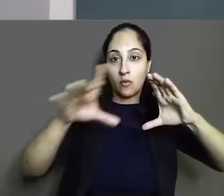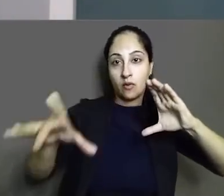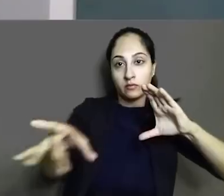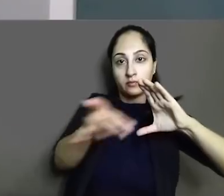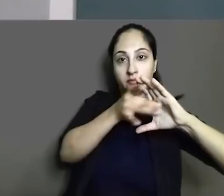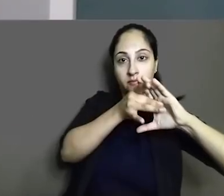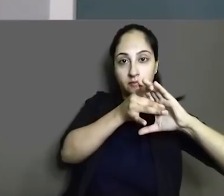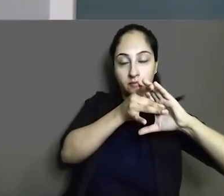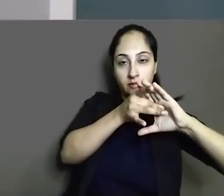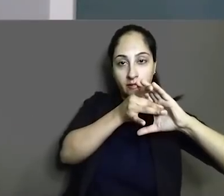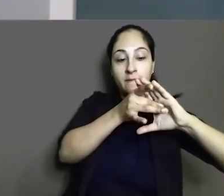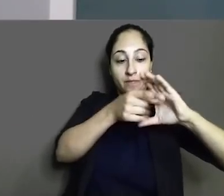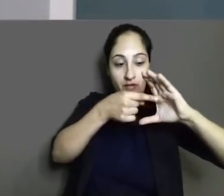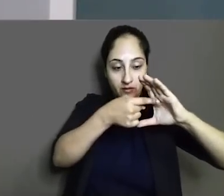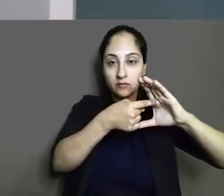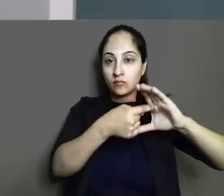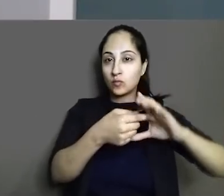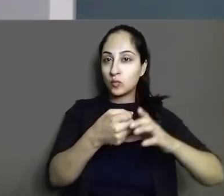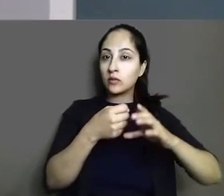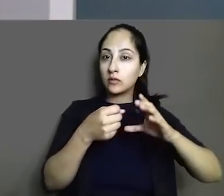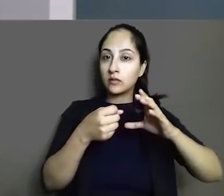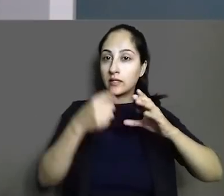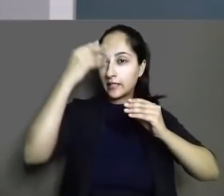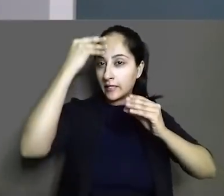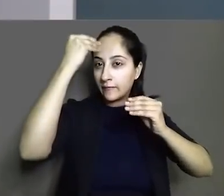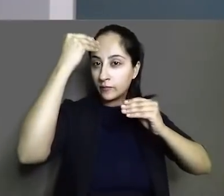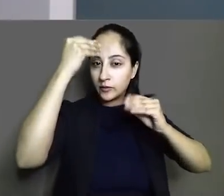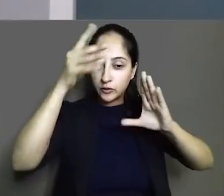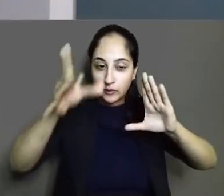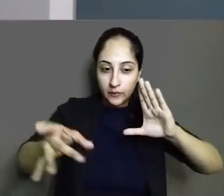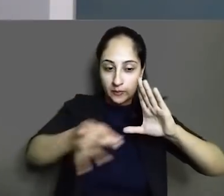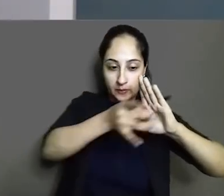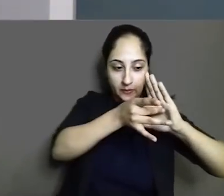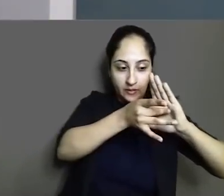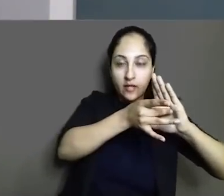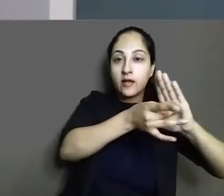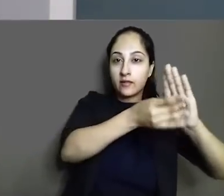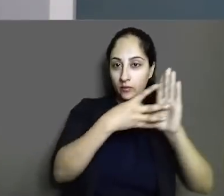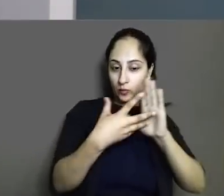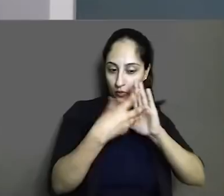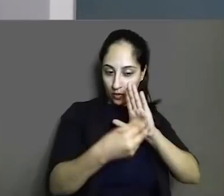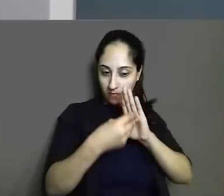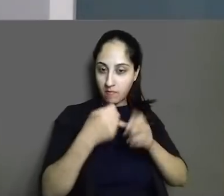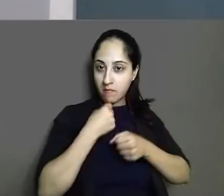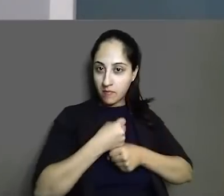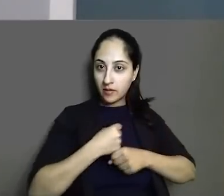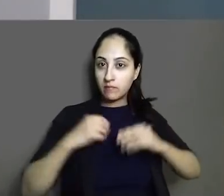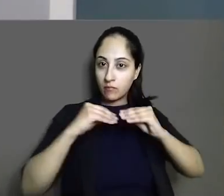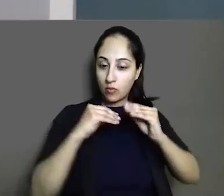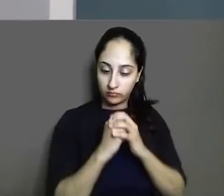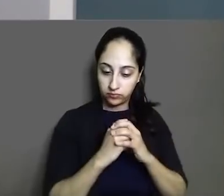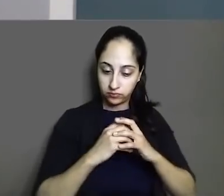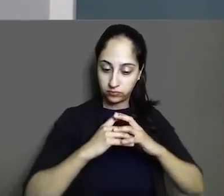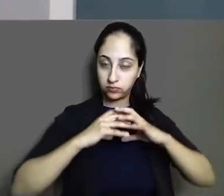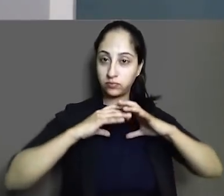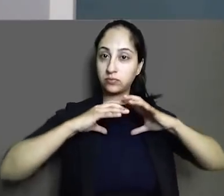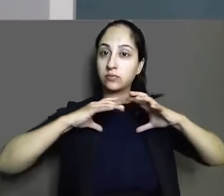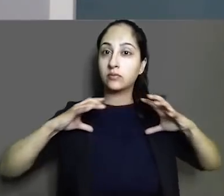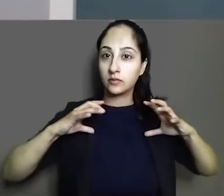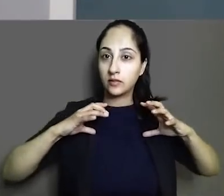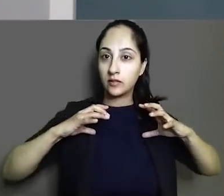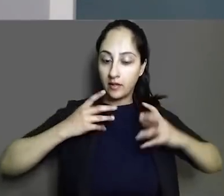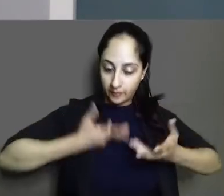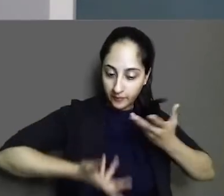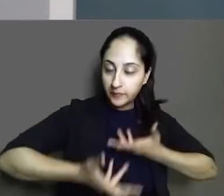first of this kind to be authorized. And the main advantage of the mRNA vaccines is that they have very high efficacy against